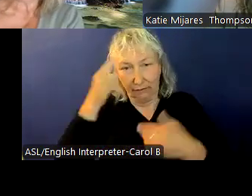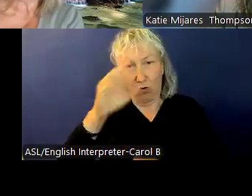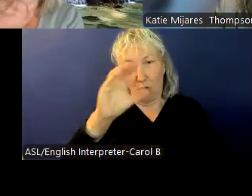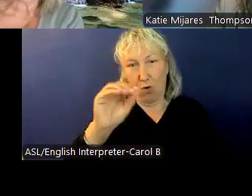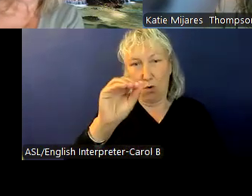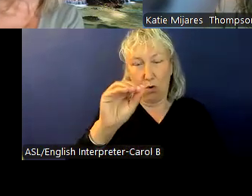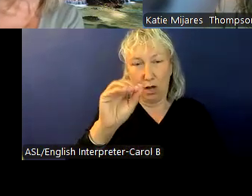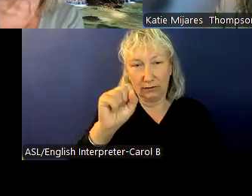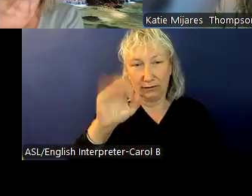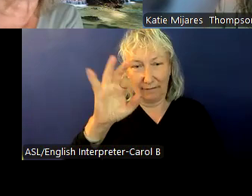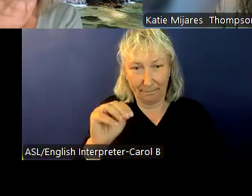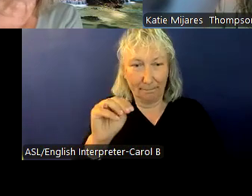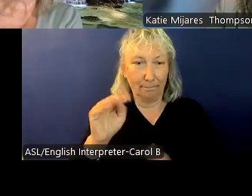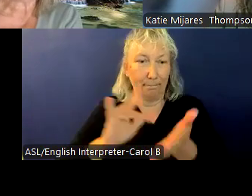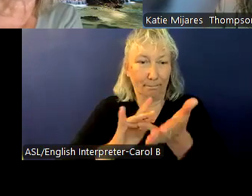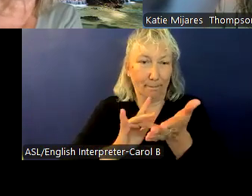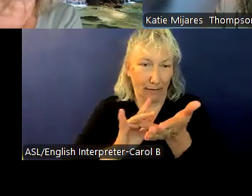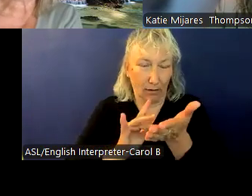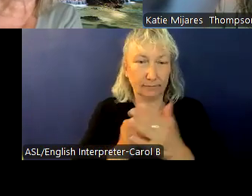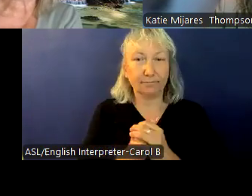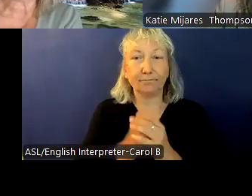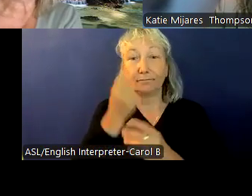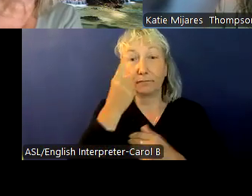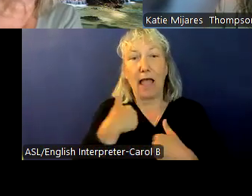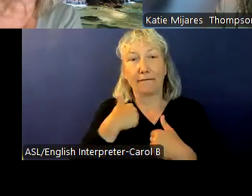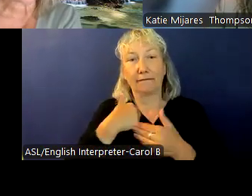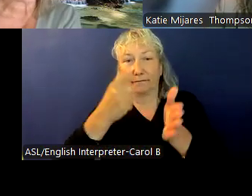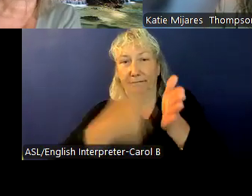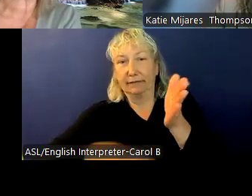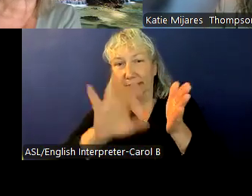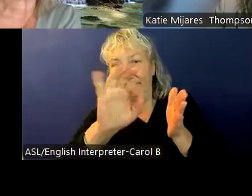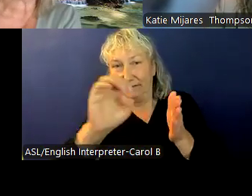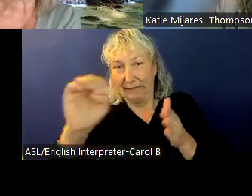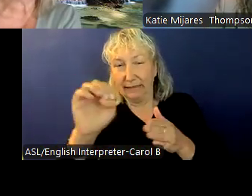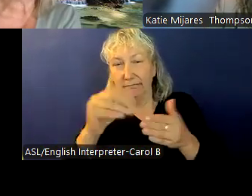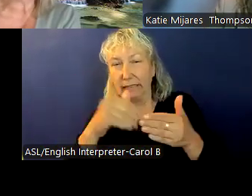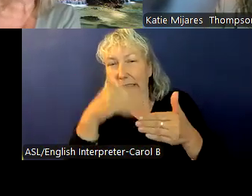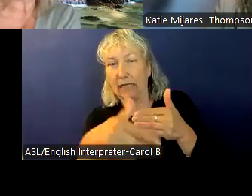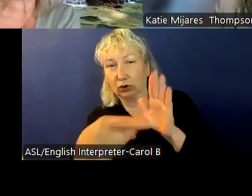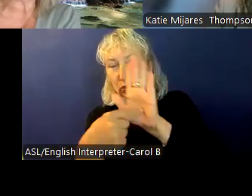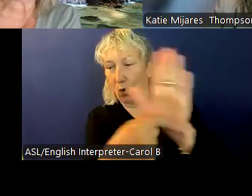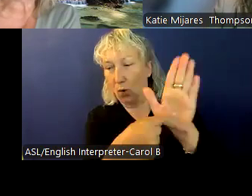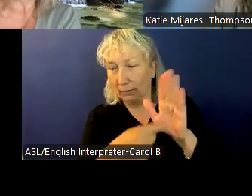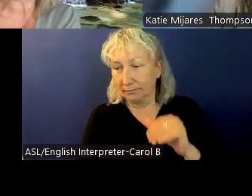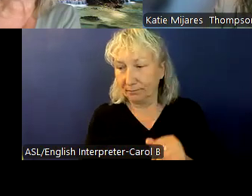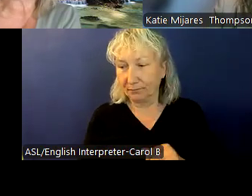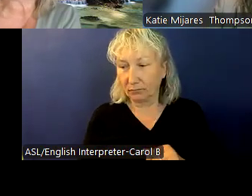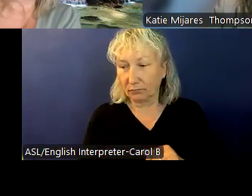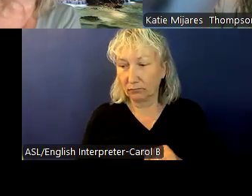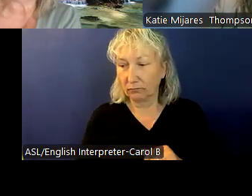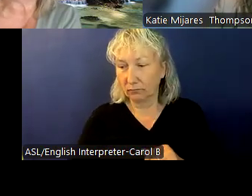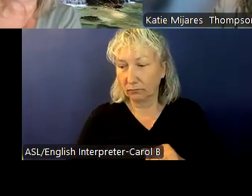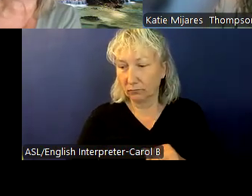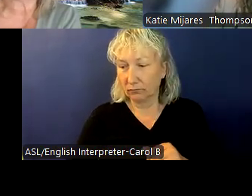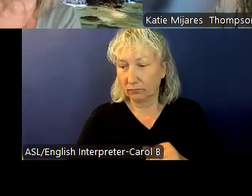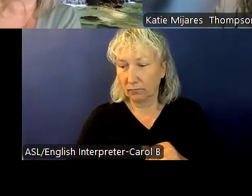There is a participant fee, if you'll go to the next slide. Most people who participate in the